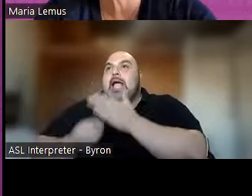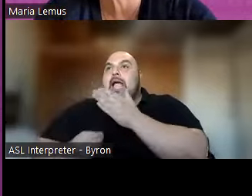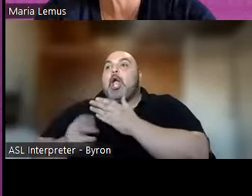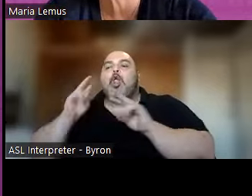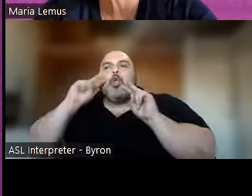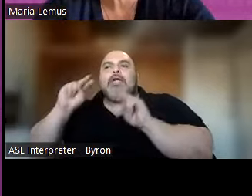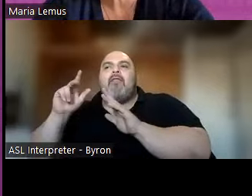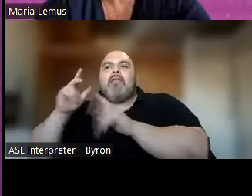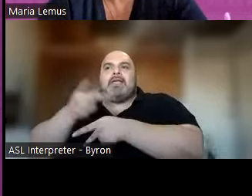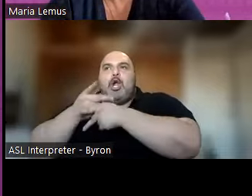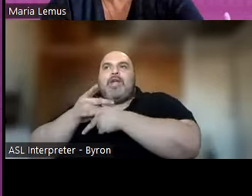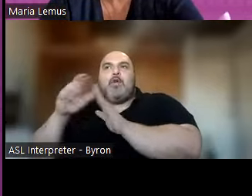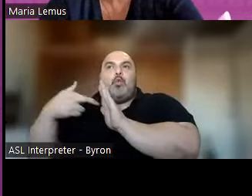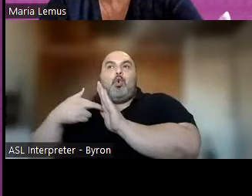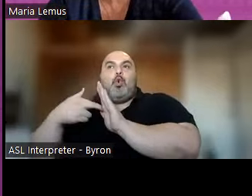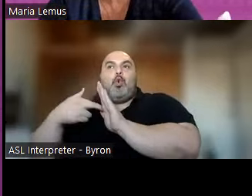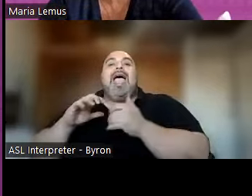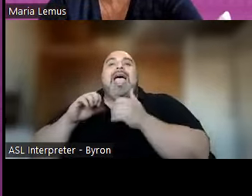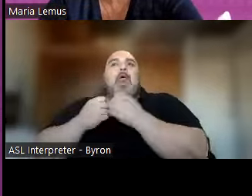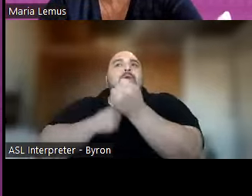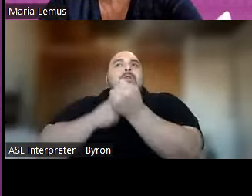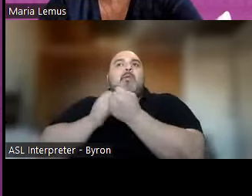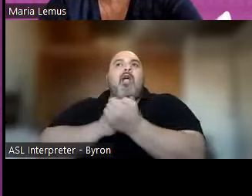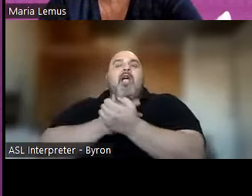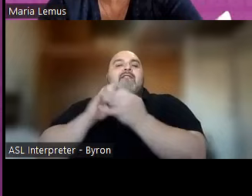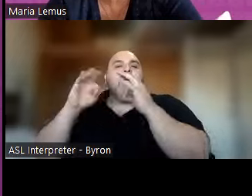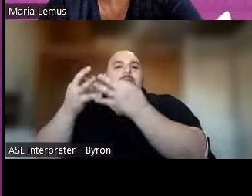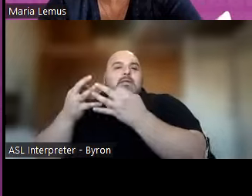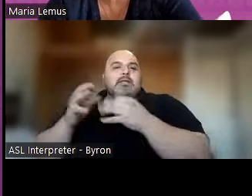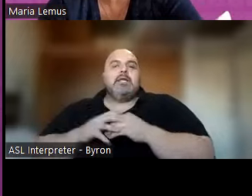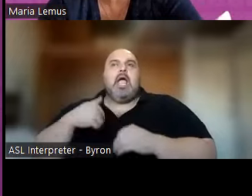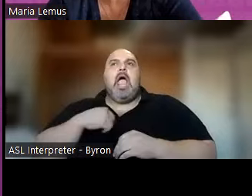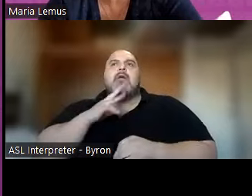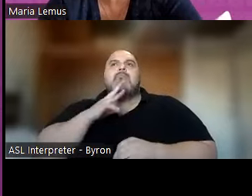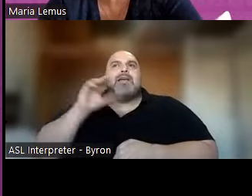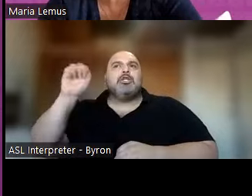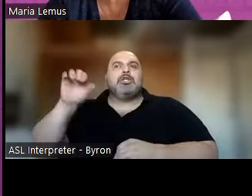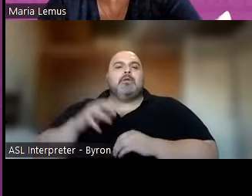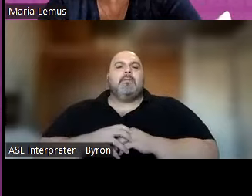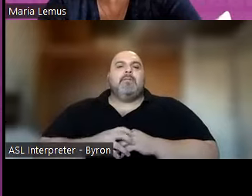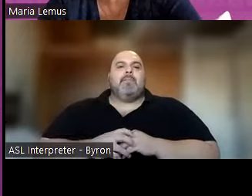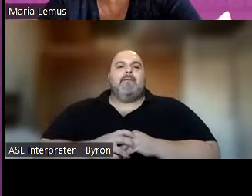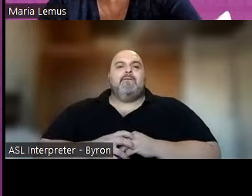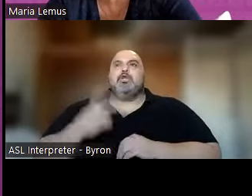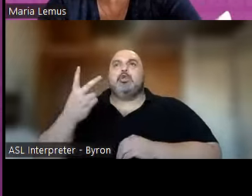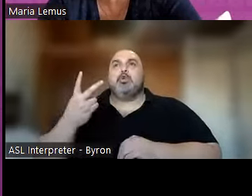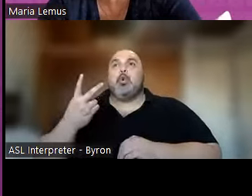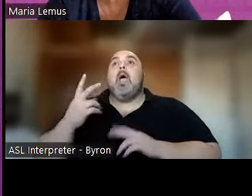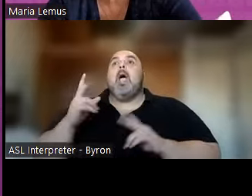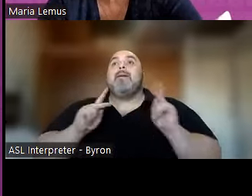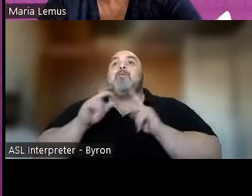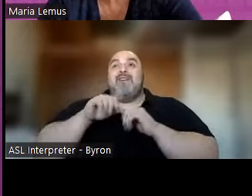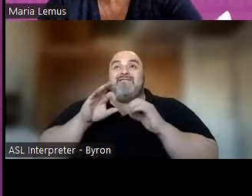dying in particular. And how do we support our families? As I mentioned, two of my relatives have had